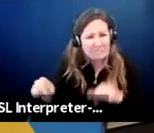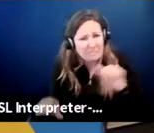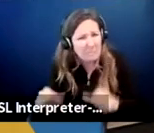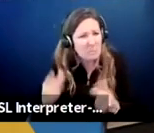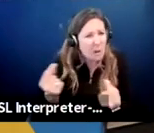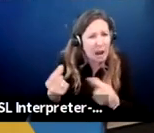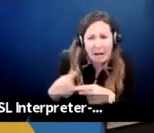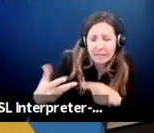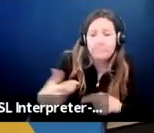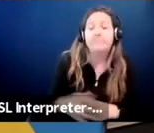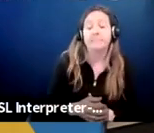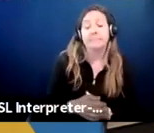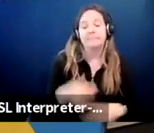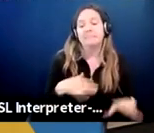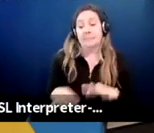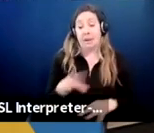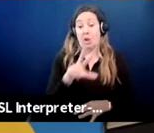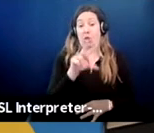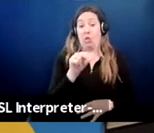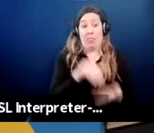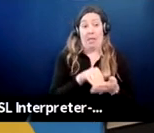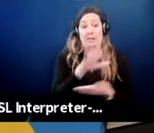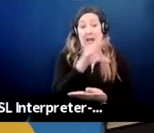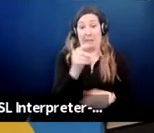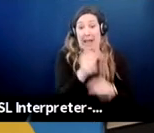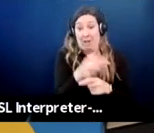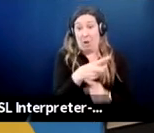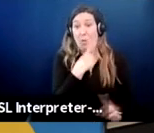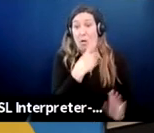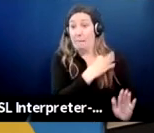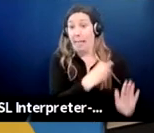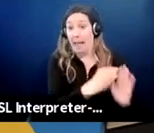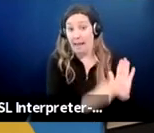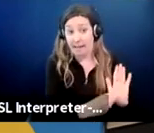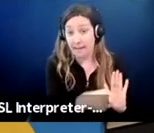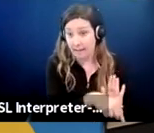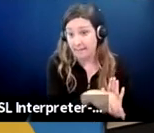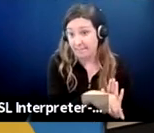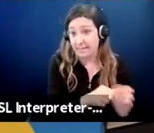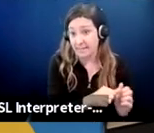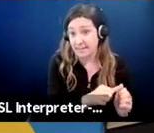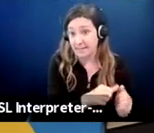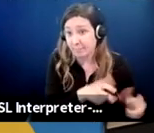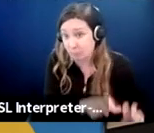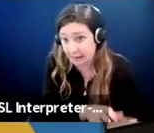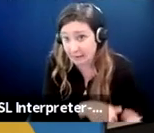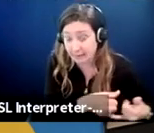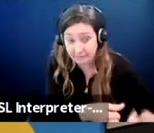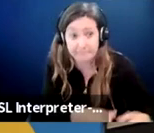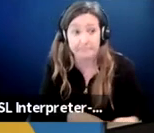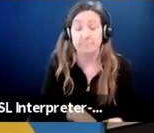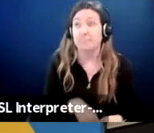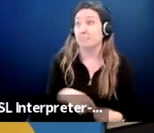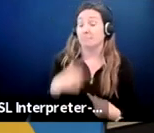over 30,000 companies sort of apply for this program every year. It's one of the longest running programs in